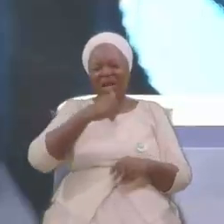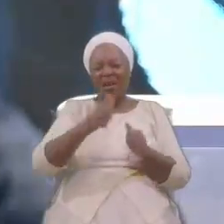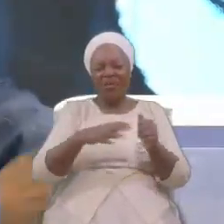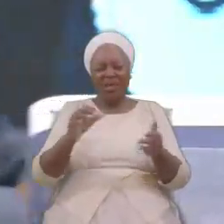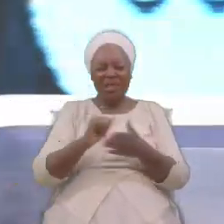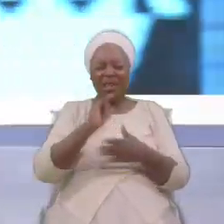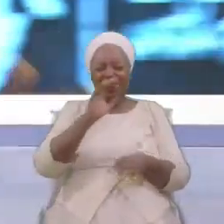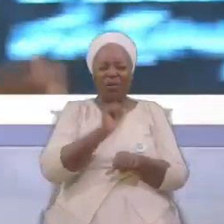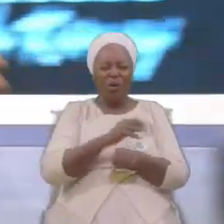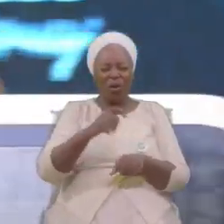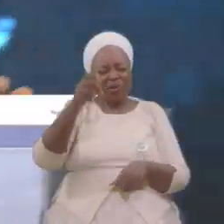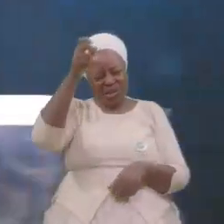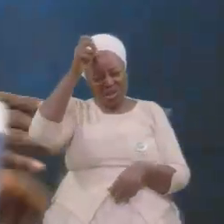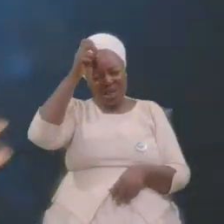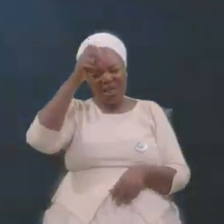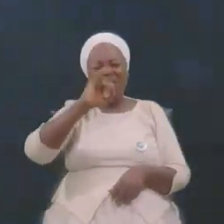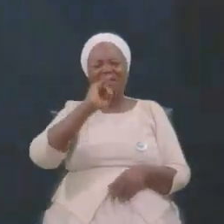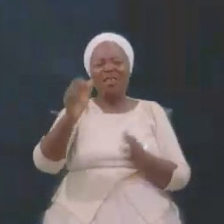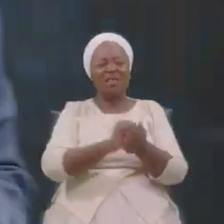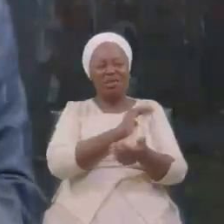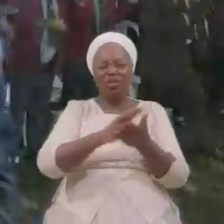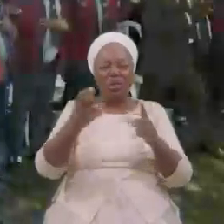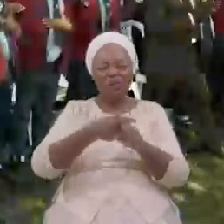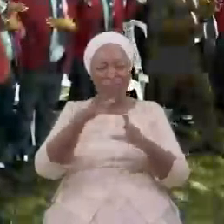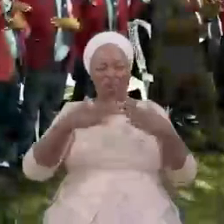of Satan is destroyed from your body.